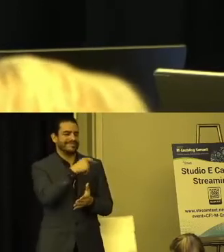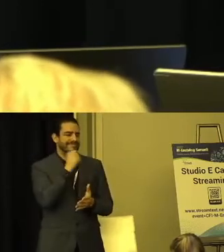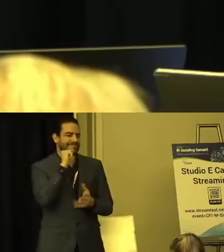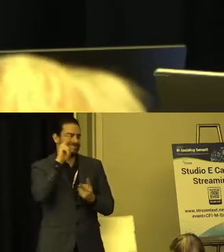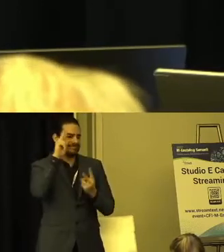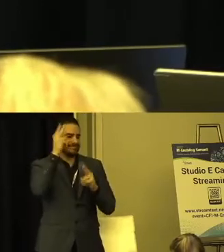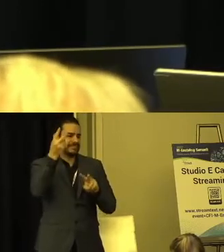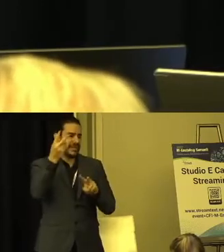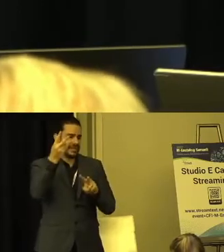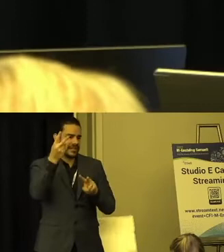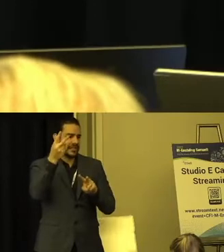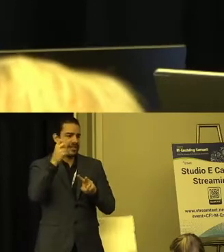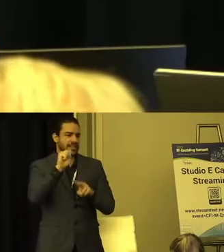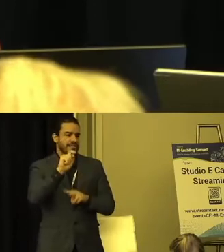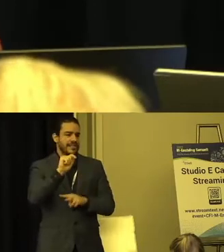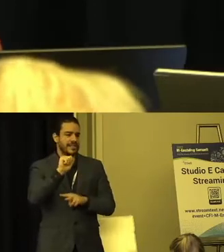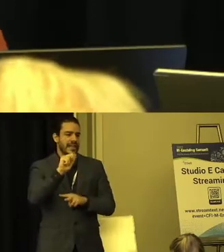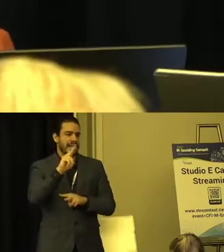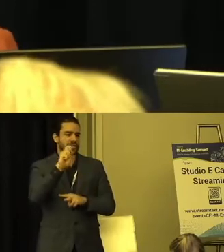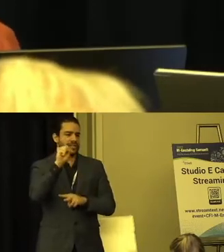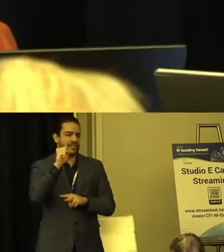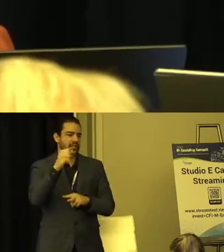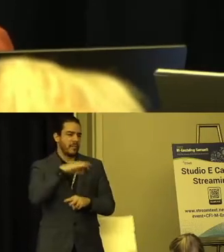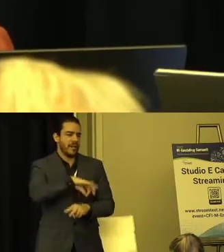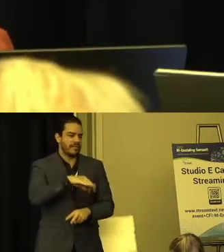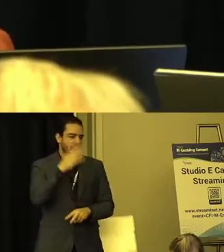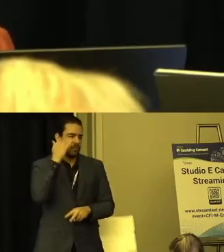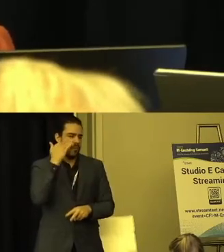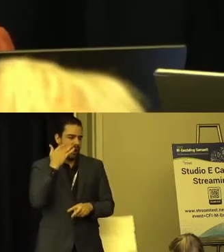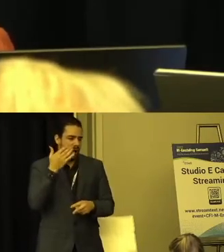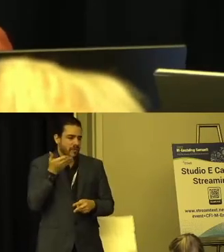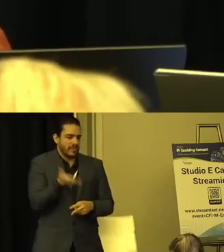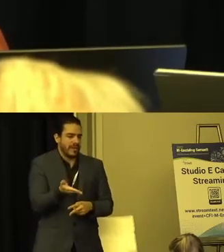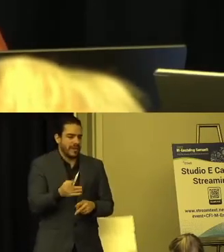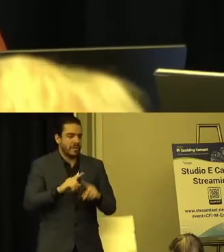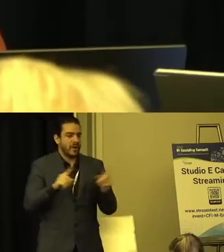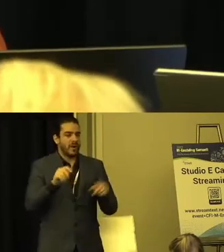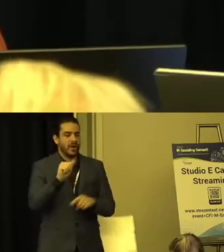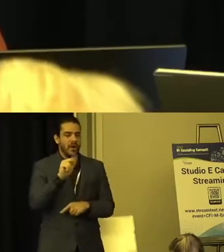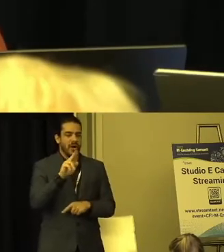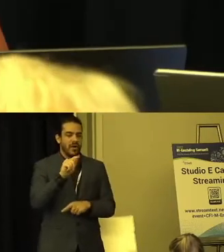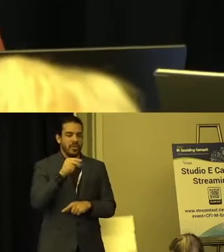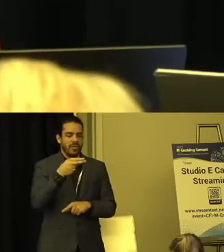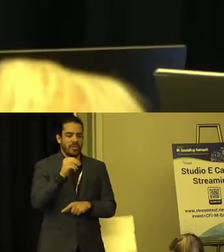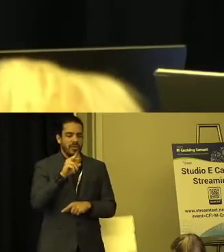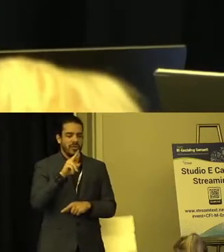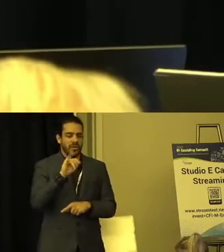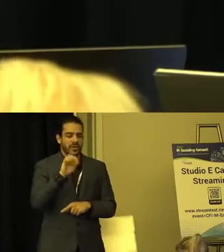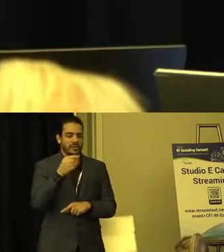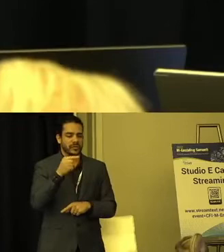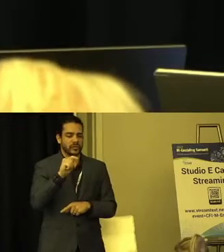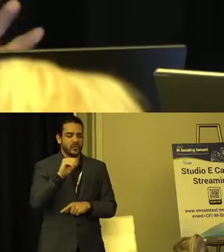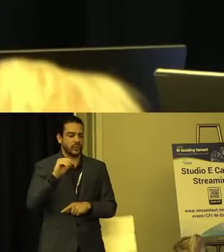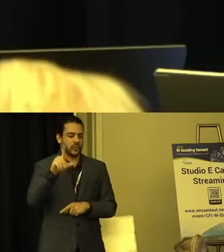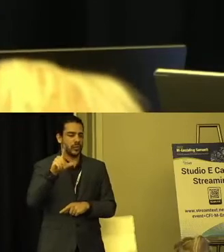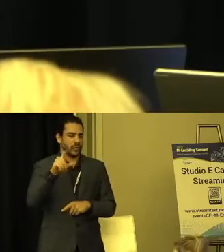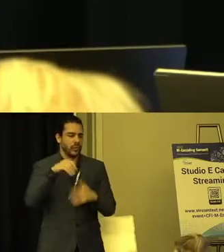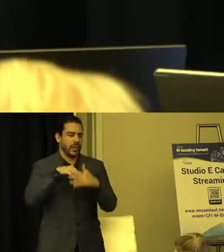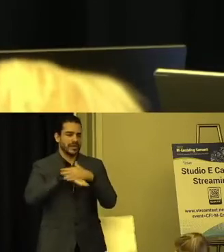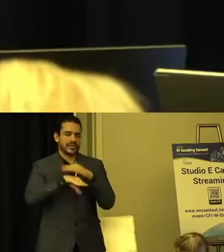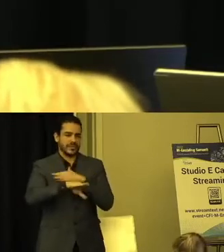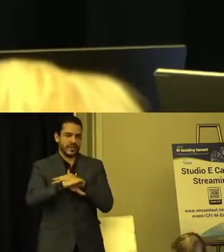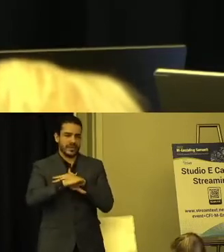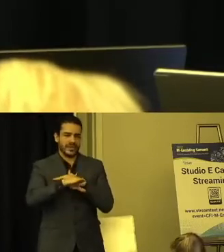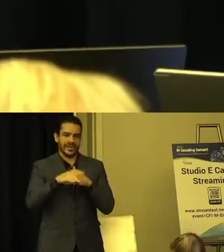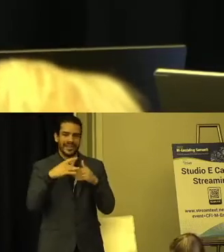or misunderstandings about the benefits. But the authoring tool accessibility guidelines, and I'm seeing some people nodding